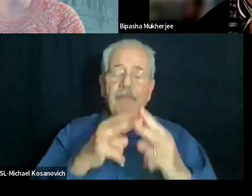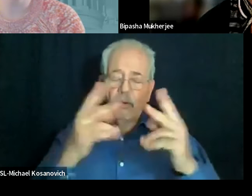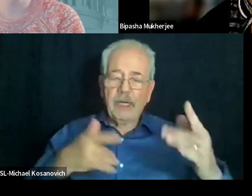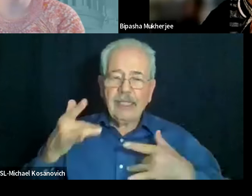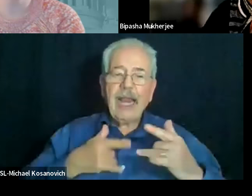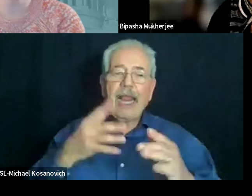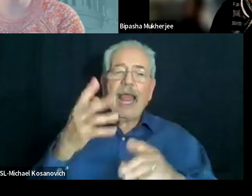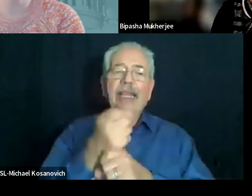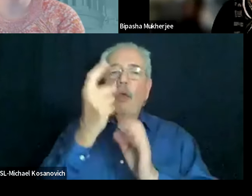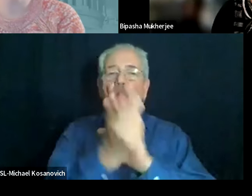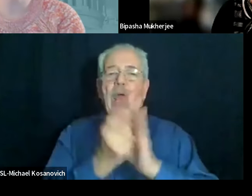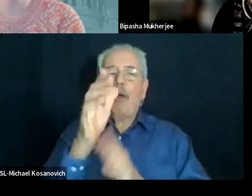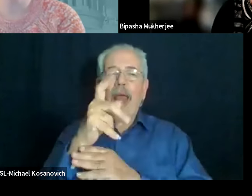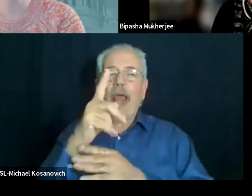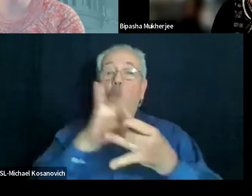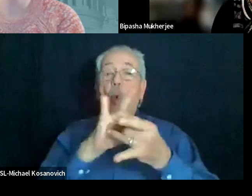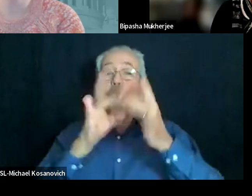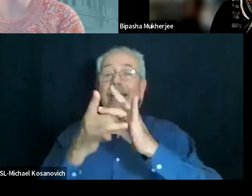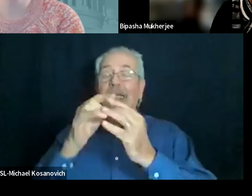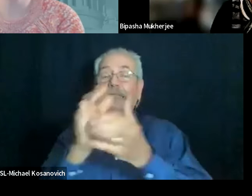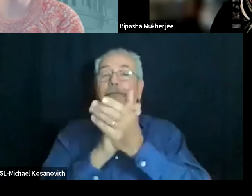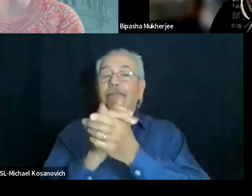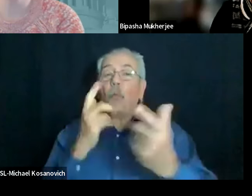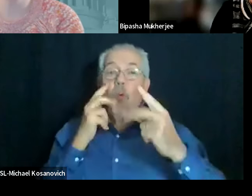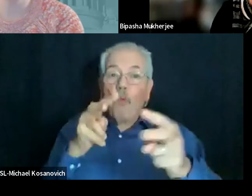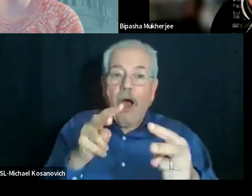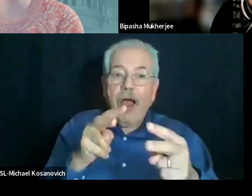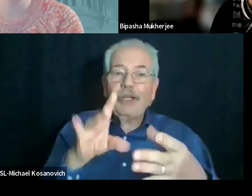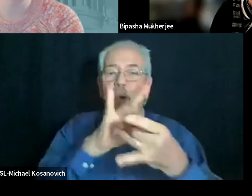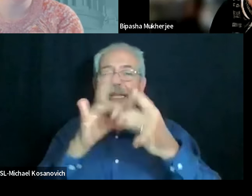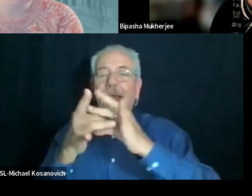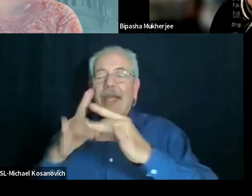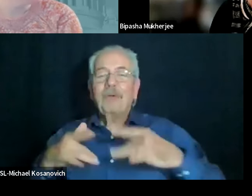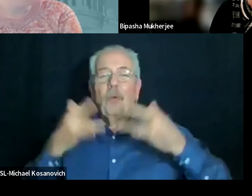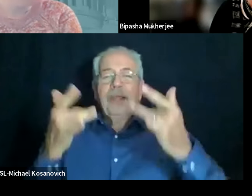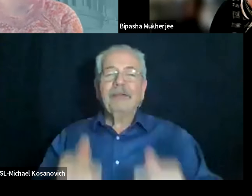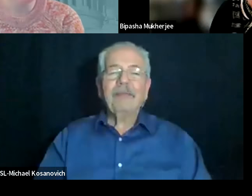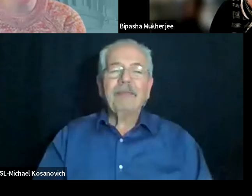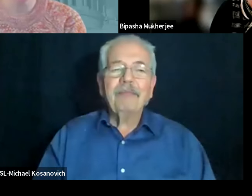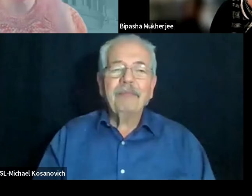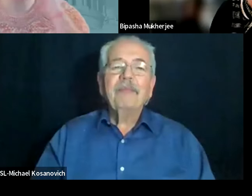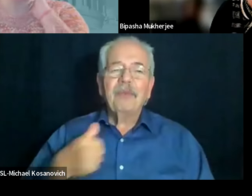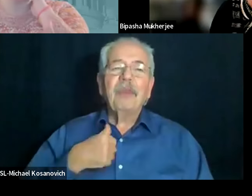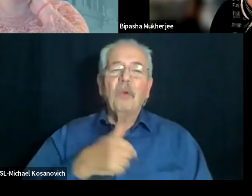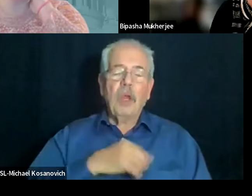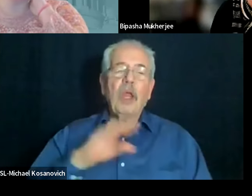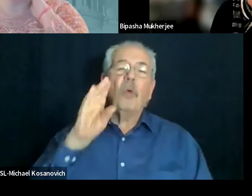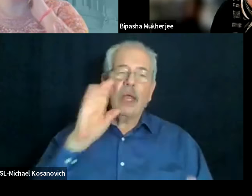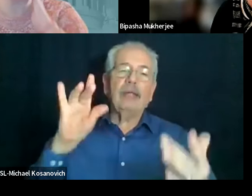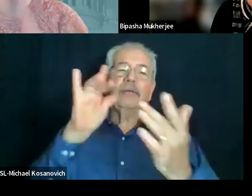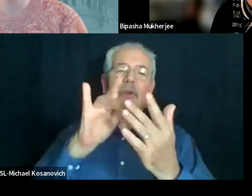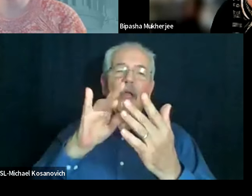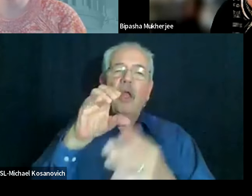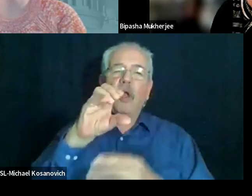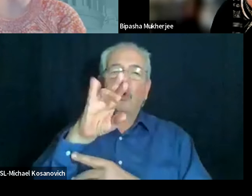an hour back. I guess the Olympics are on, so people can go back to their Olympics watching. We will be in touch with